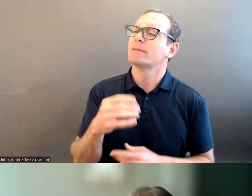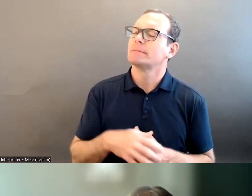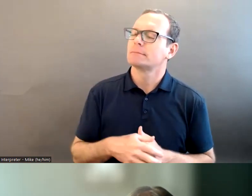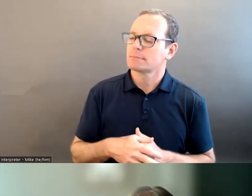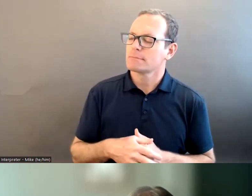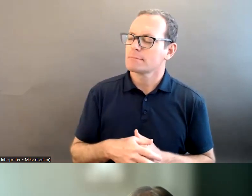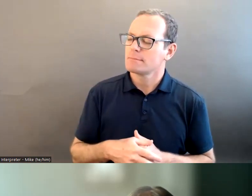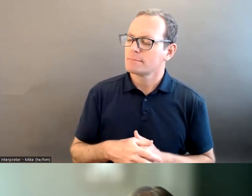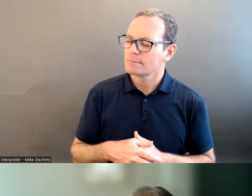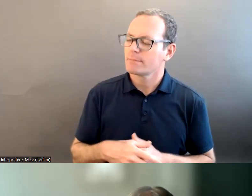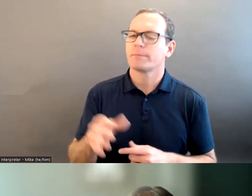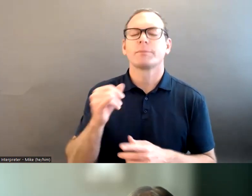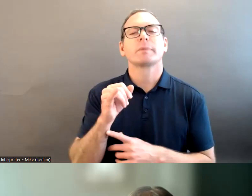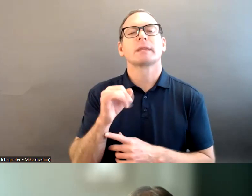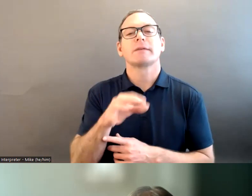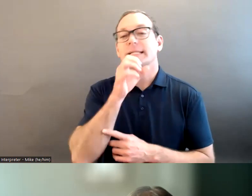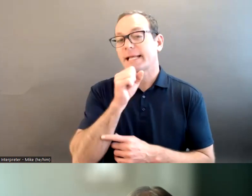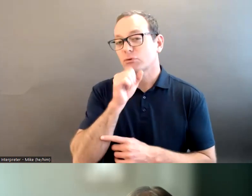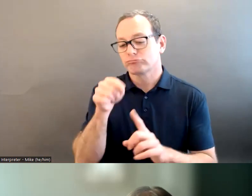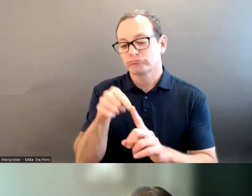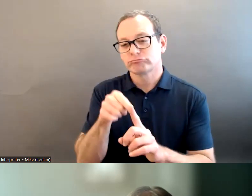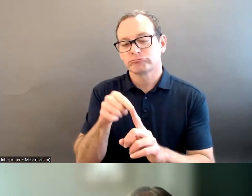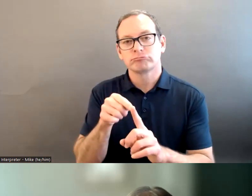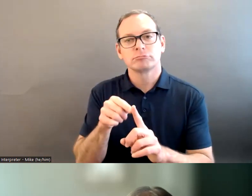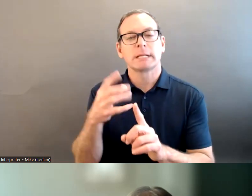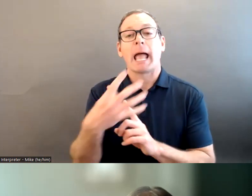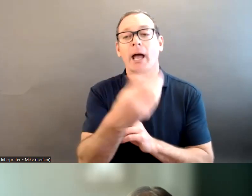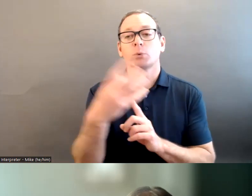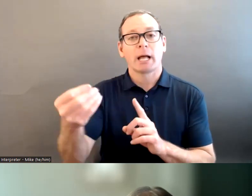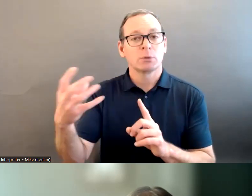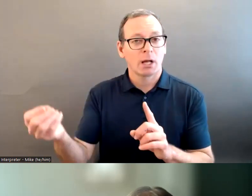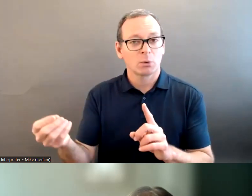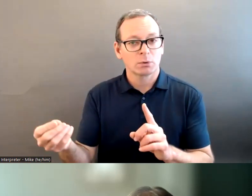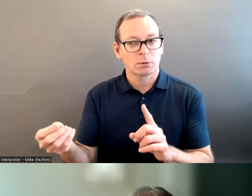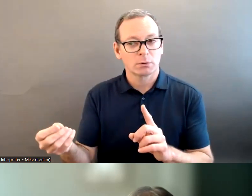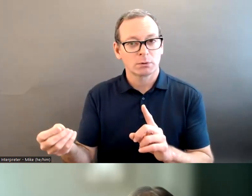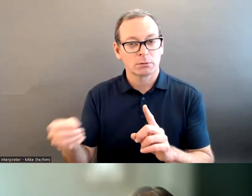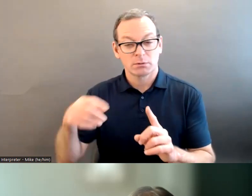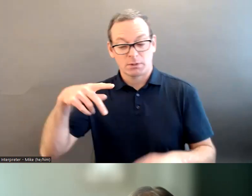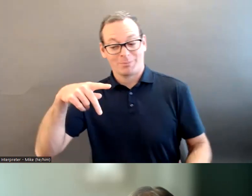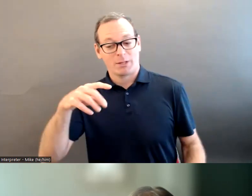elder schedule of doctor's appointments, etc.? So I guess the question here is the POA